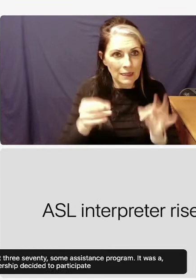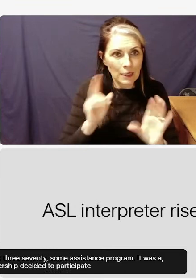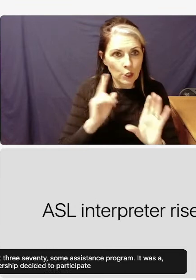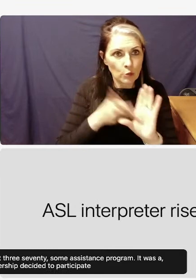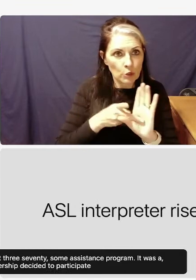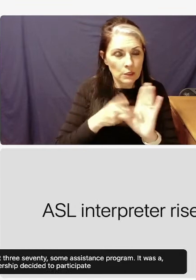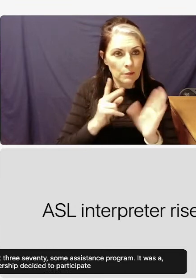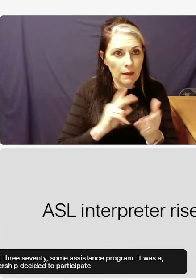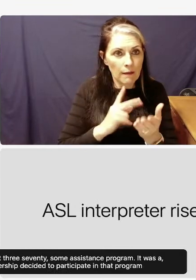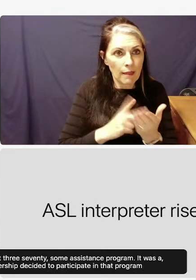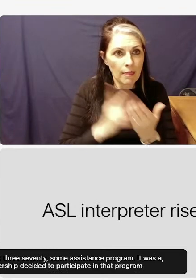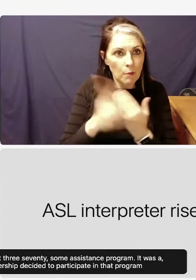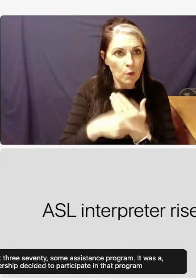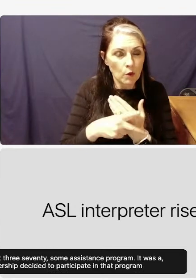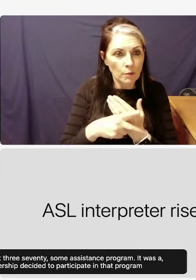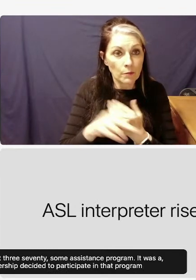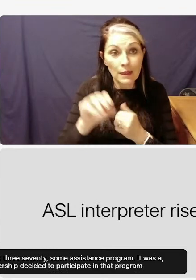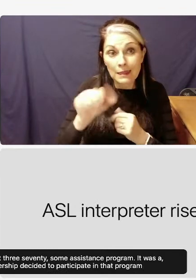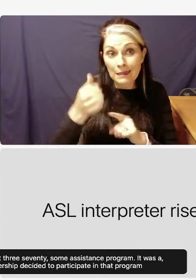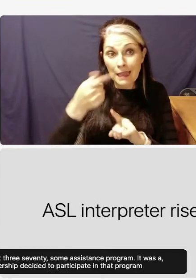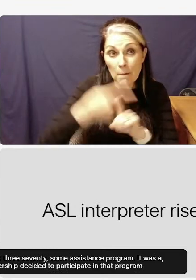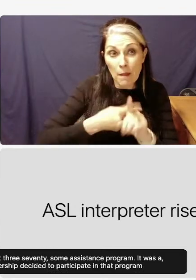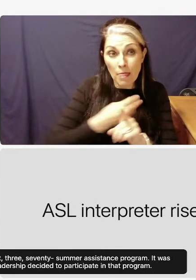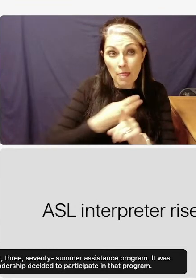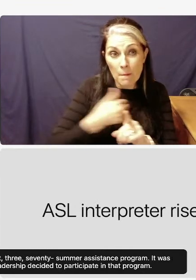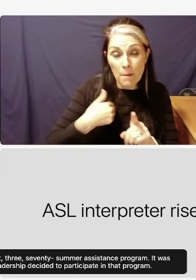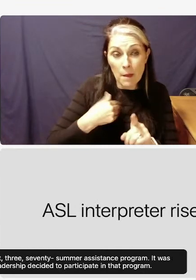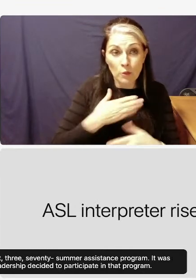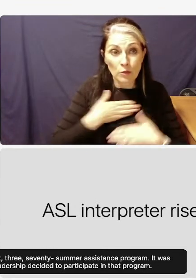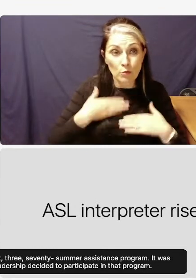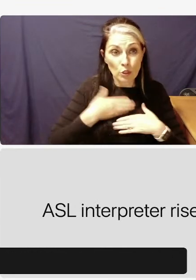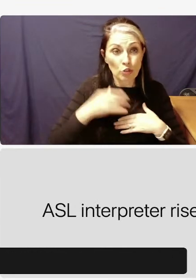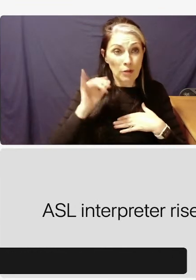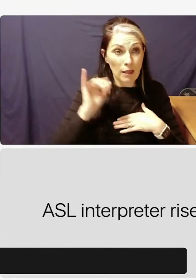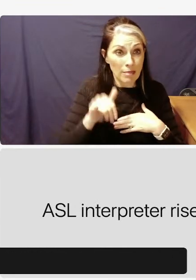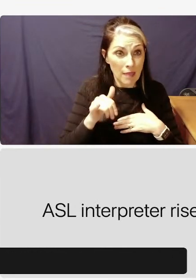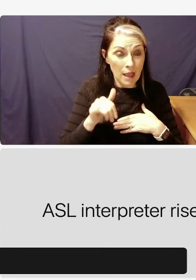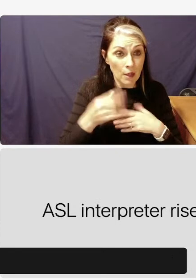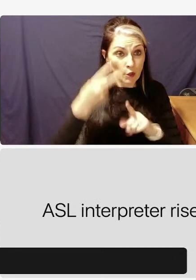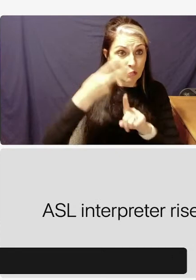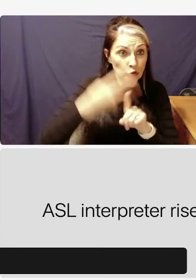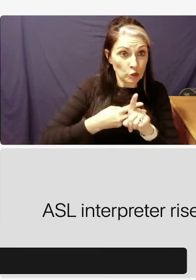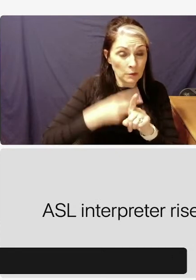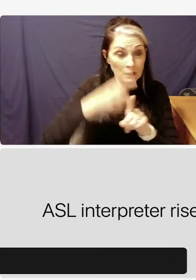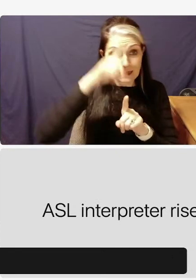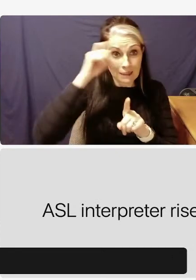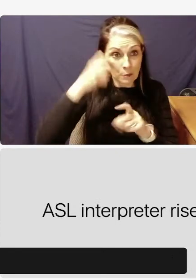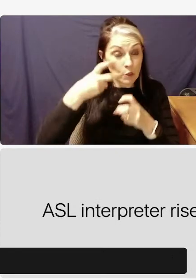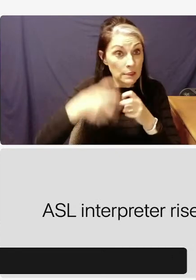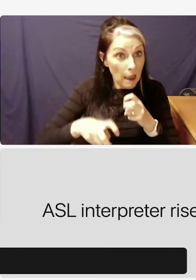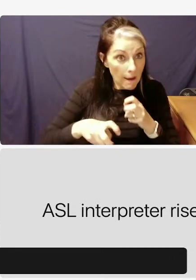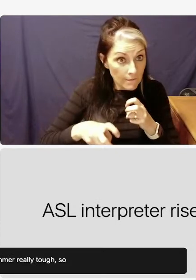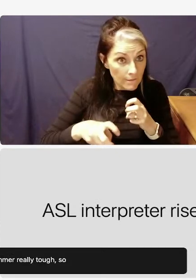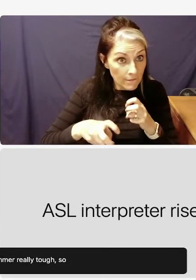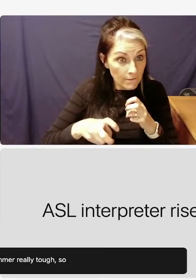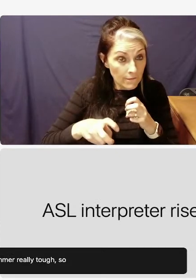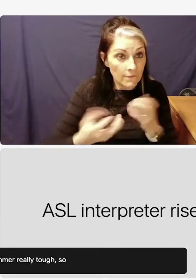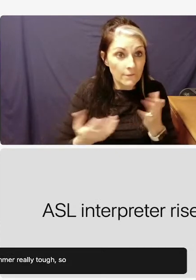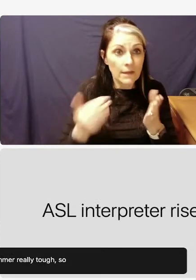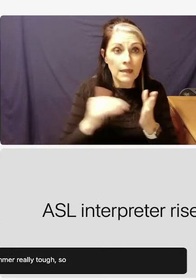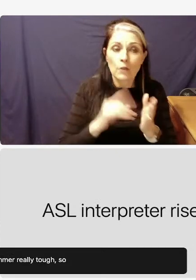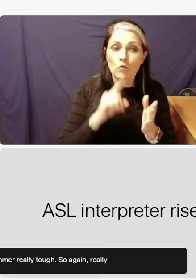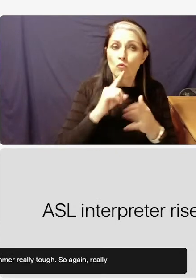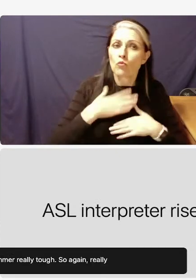um i know our 10 10 month members are really going to appreciate it those two months during the summer really tough so again really